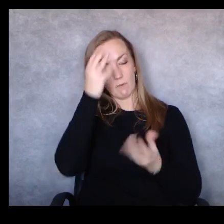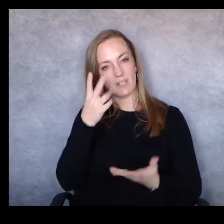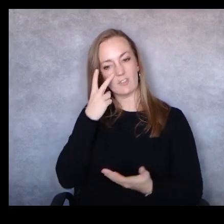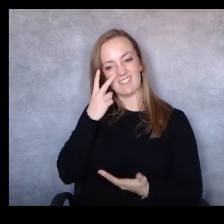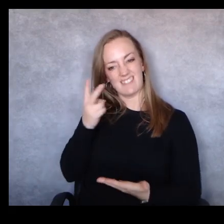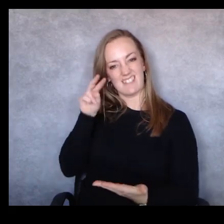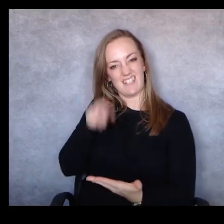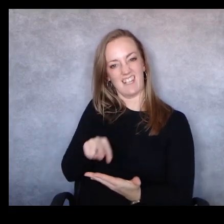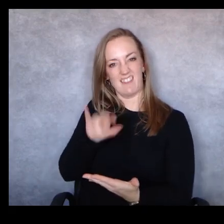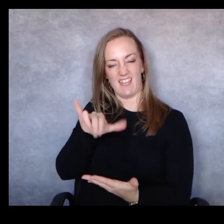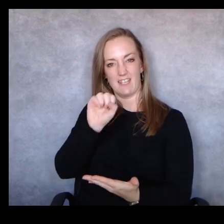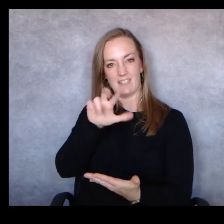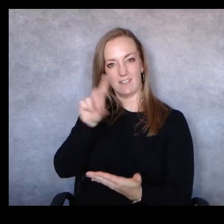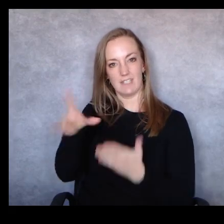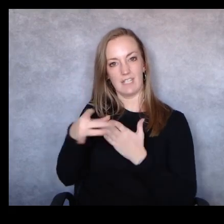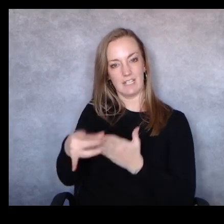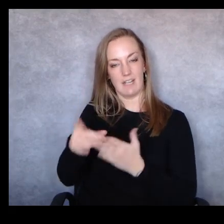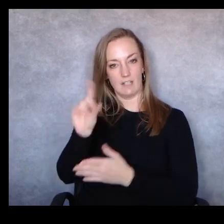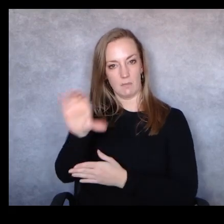guidance document.